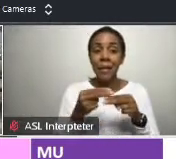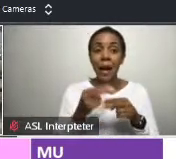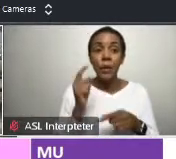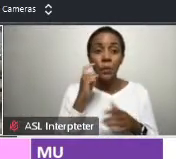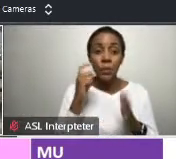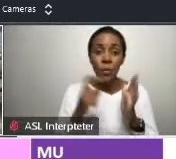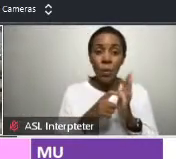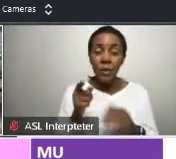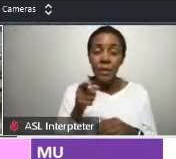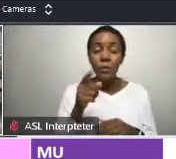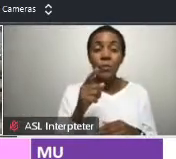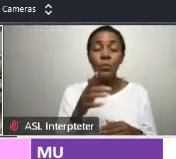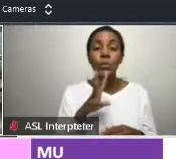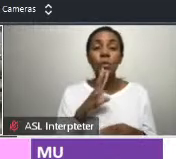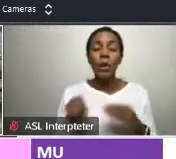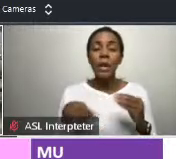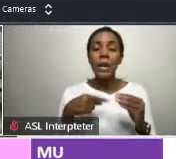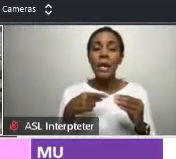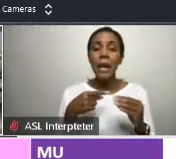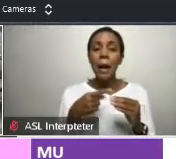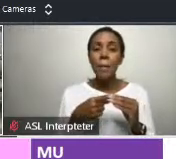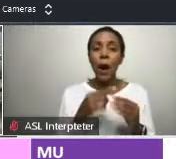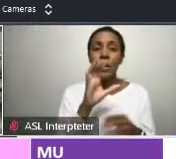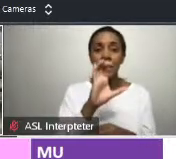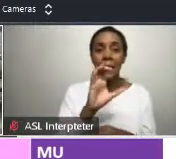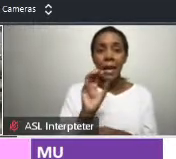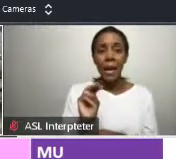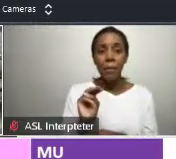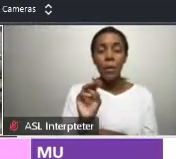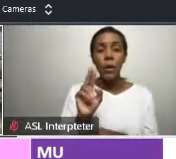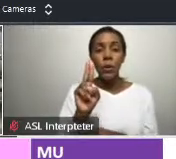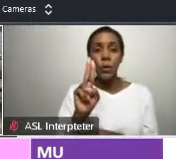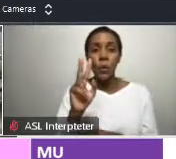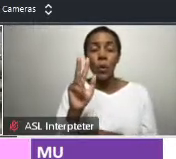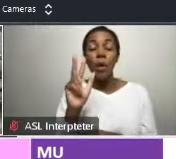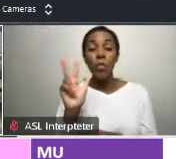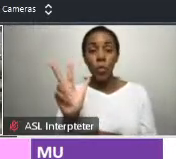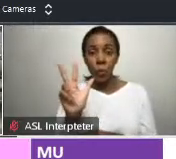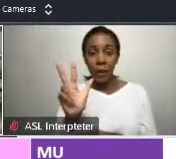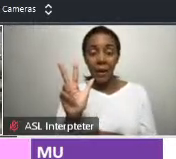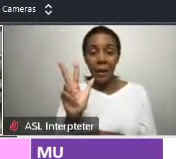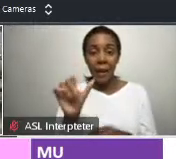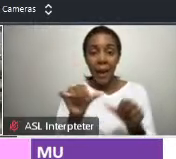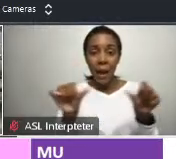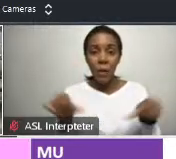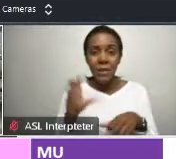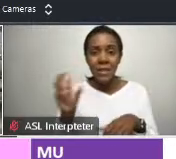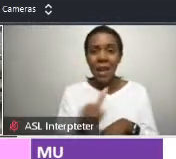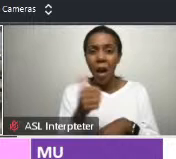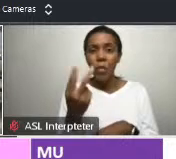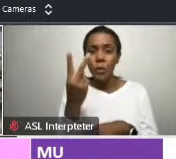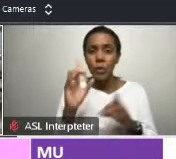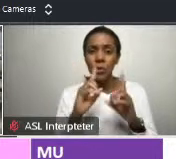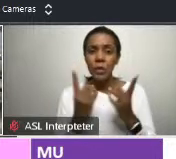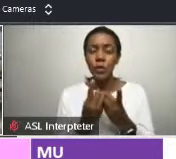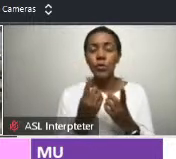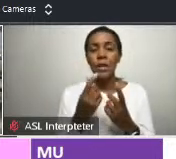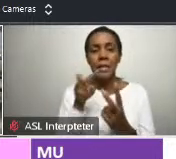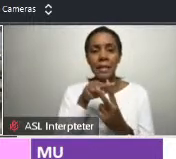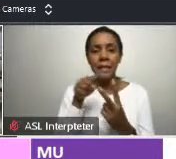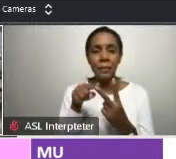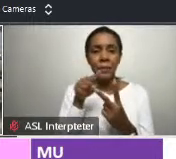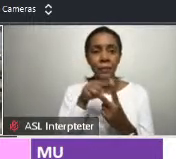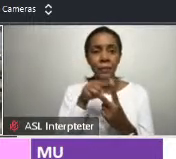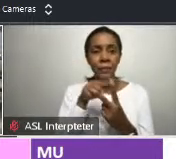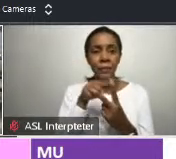we're talking primarily about the CMU3 areas. The other two districts that I'm primarily going to talk about in